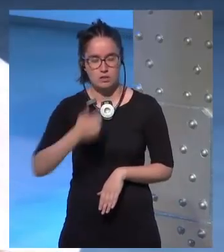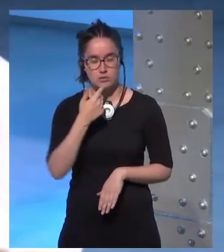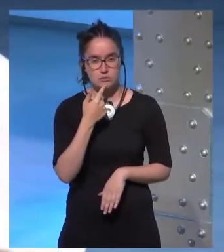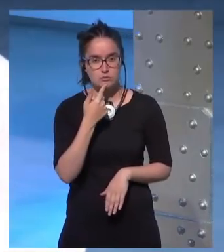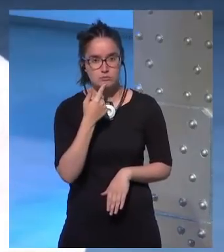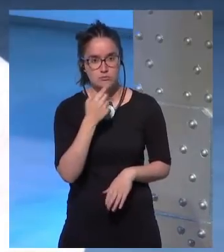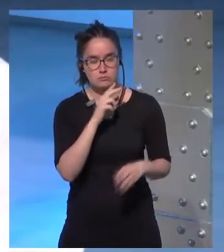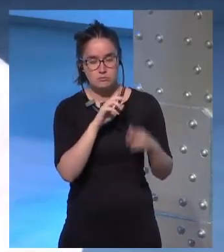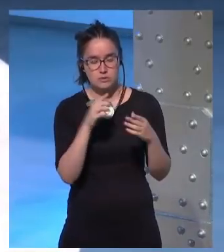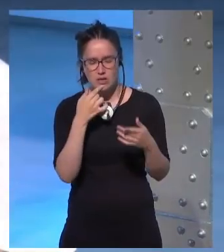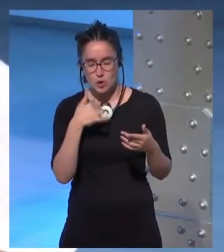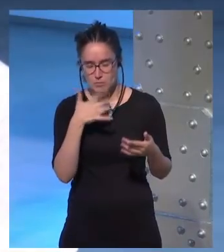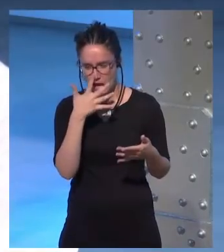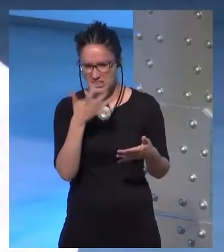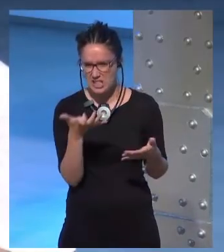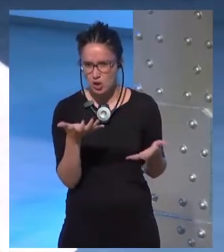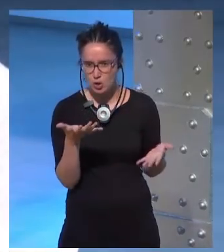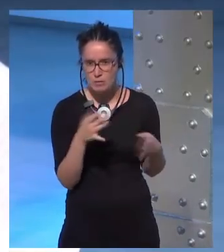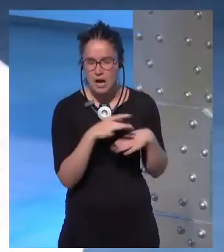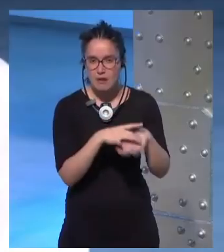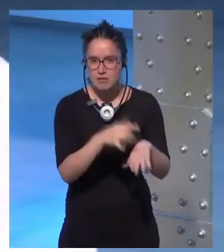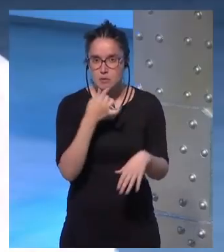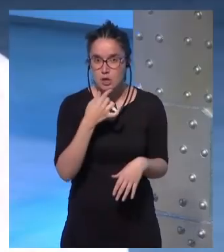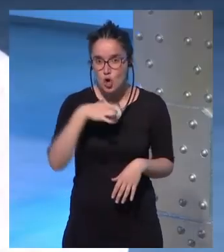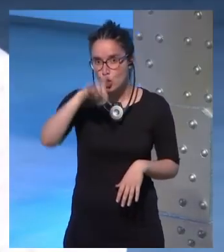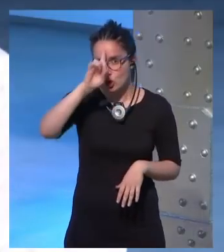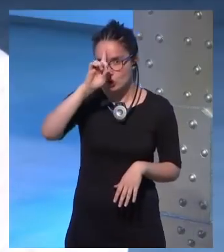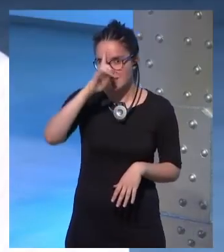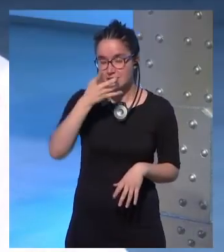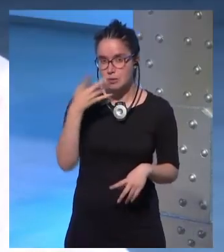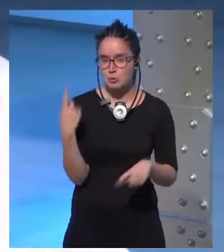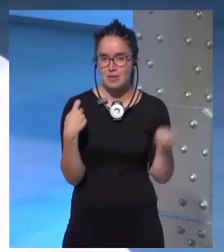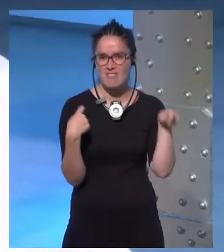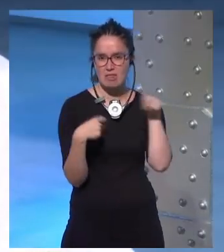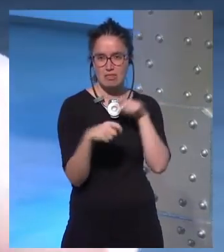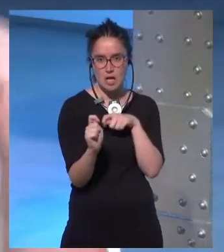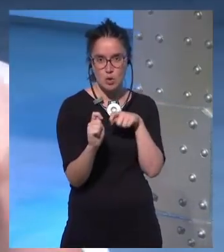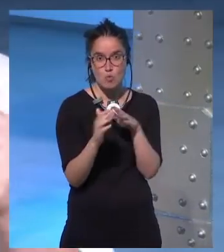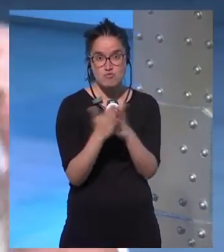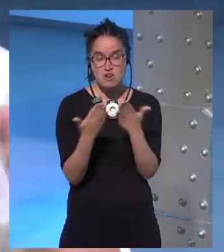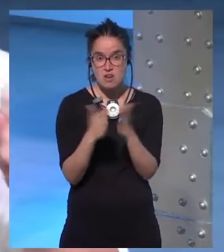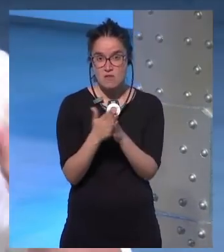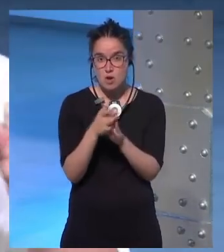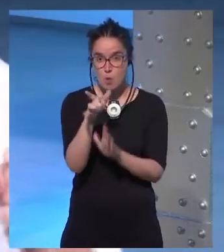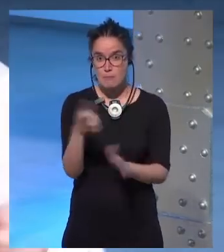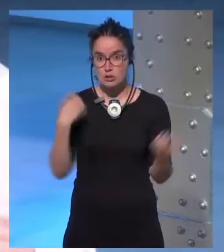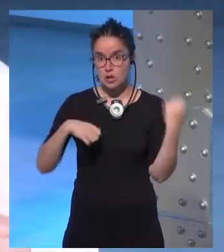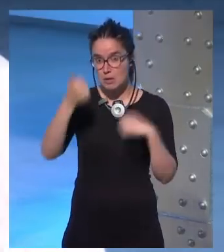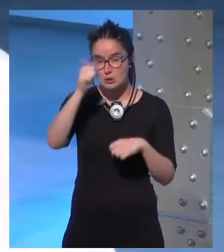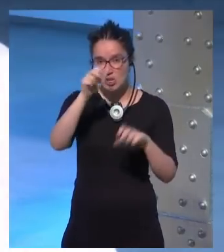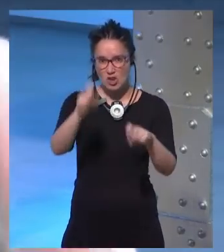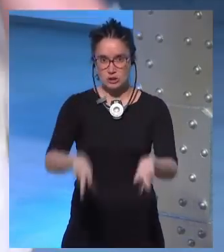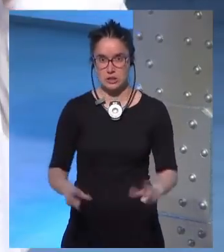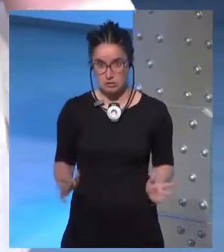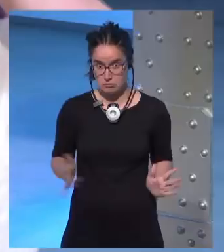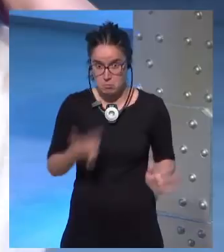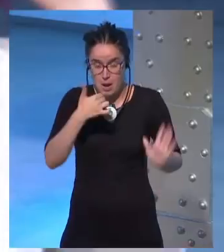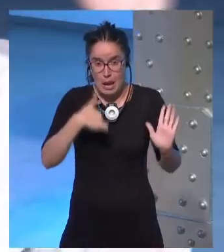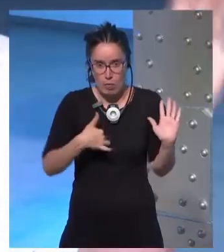Leckie, and she's like, that's right, Joe. And he goes, great, I want it even more now. And I